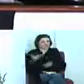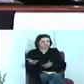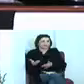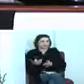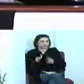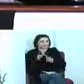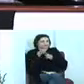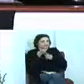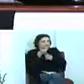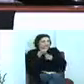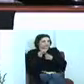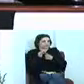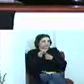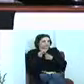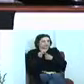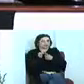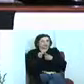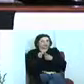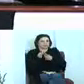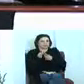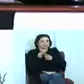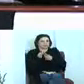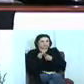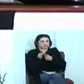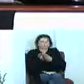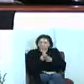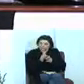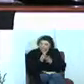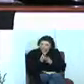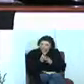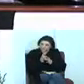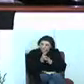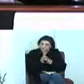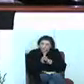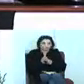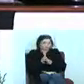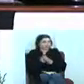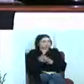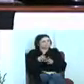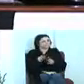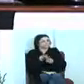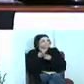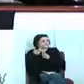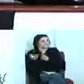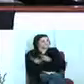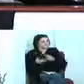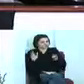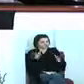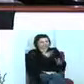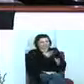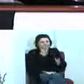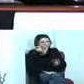Special treat. Kim Donesh's niece, Marlena Prater, is here to sing for us. Will you welcome her as she comes to sing?